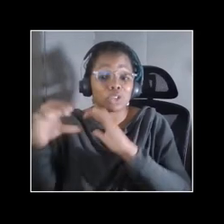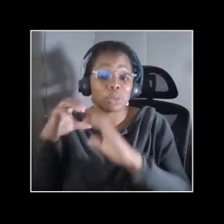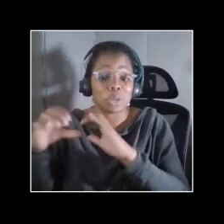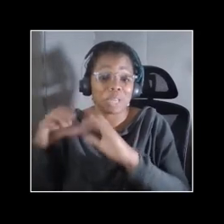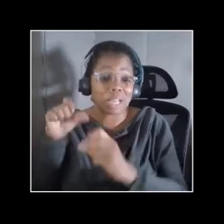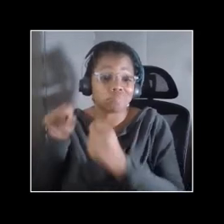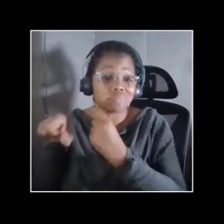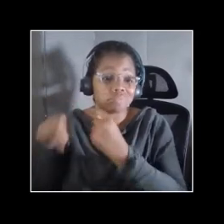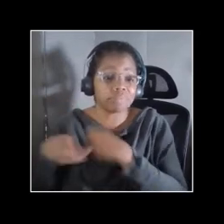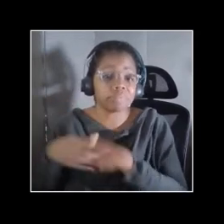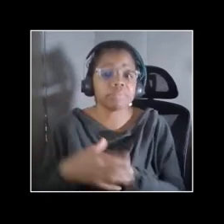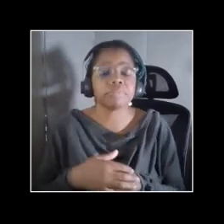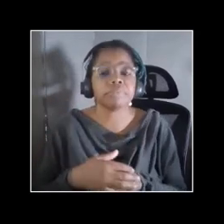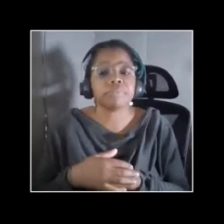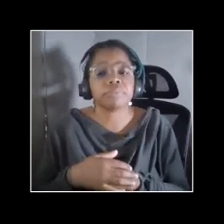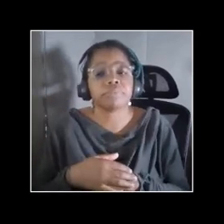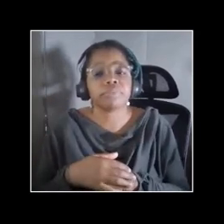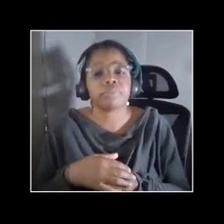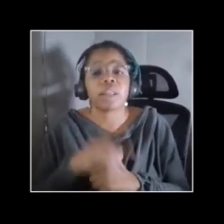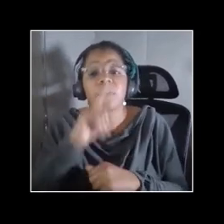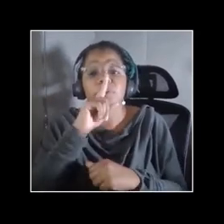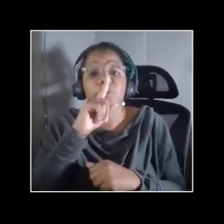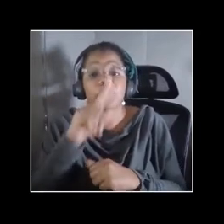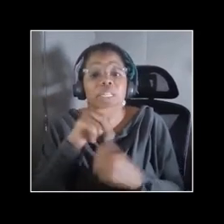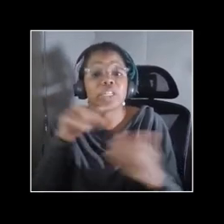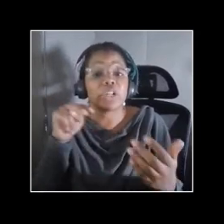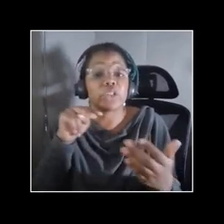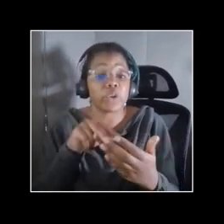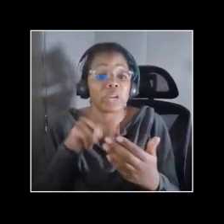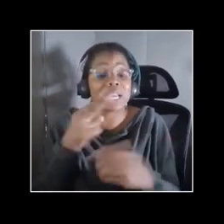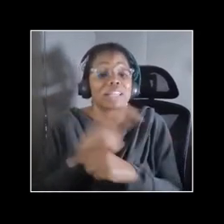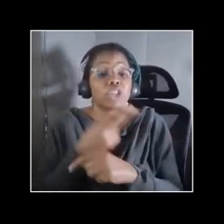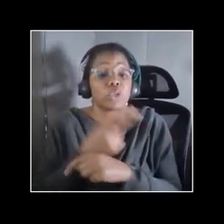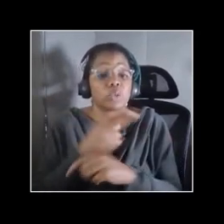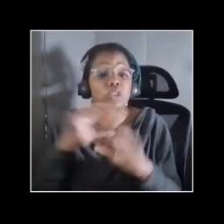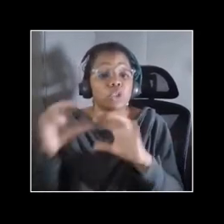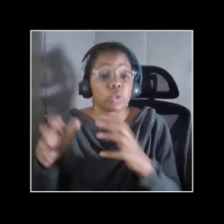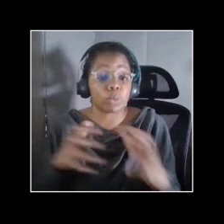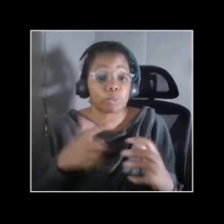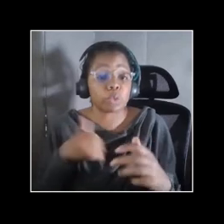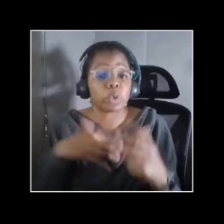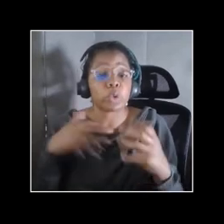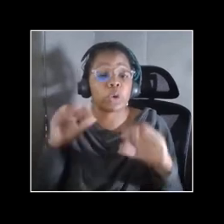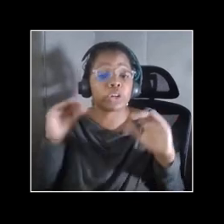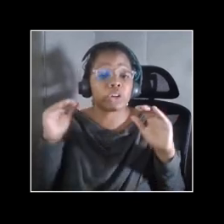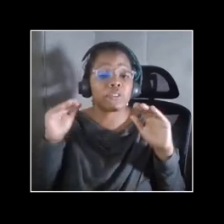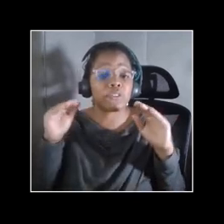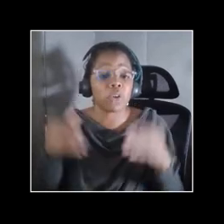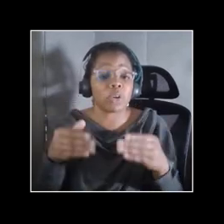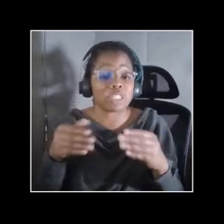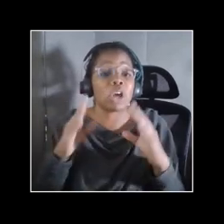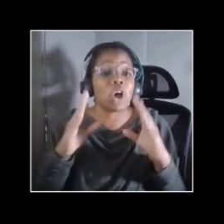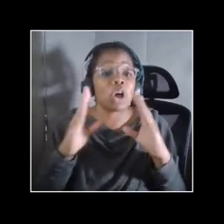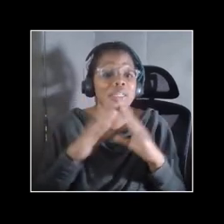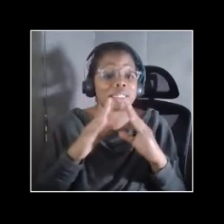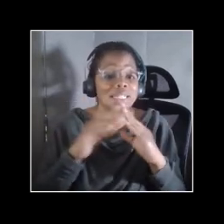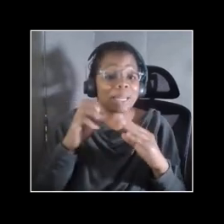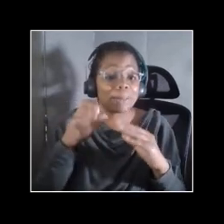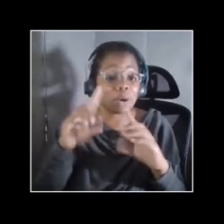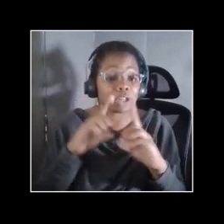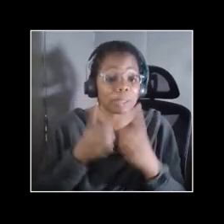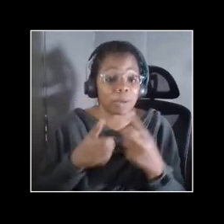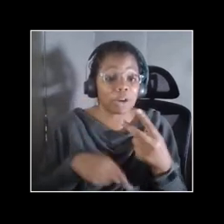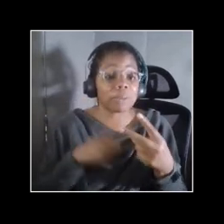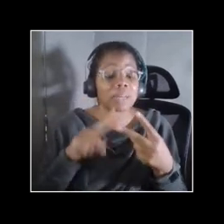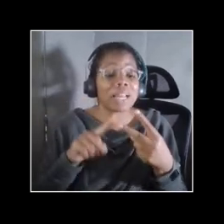forth. And really looking at the user groups, we wanted to focus in on city parks department, stakeholders,